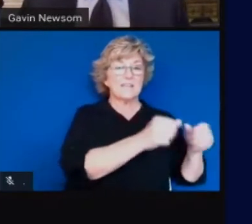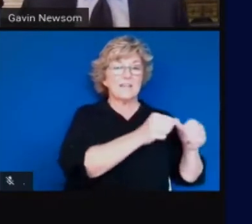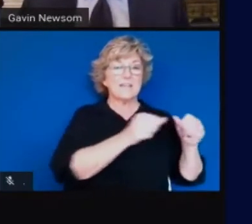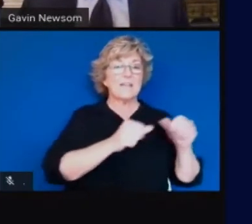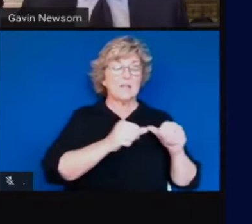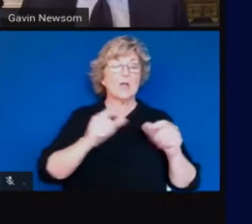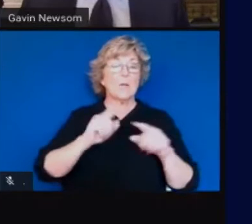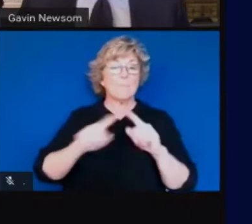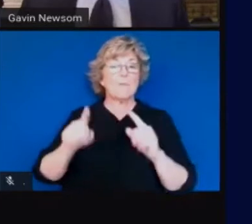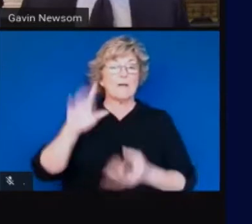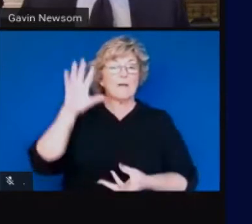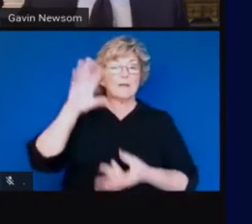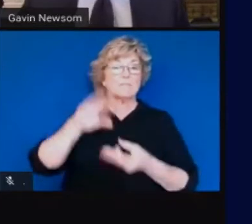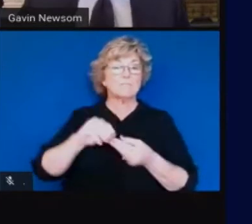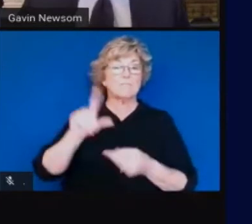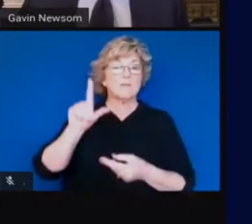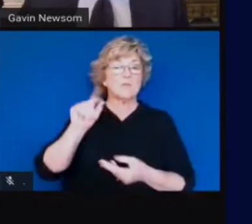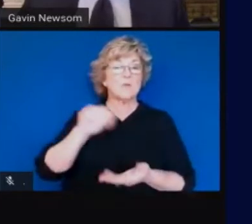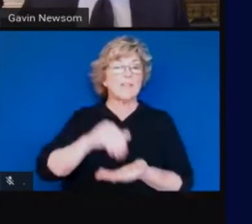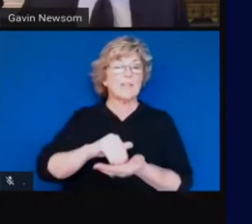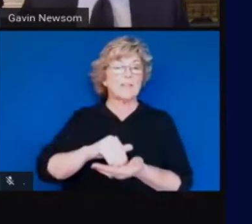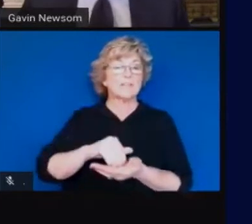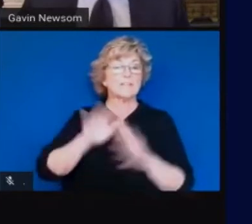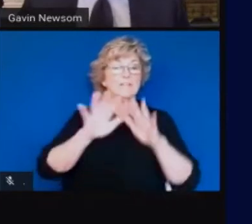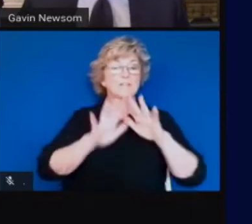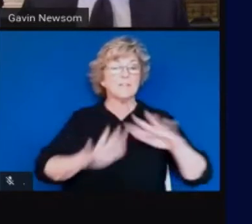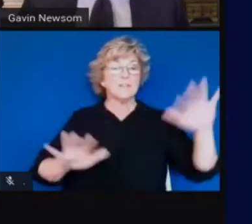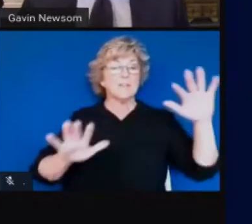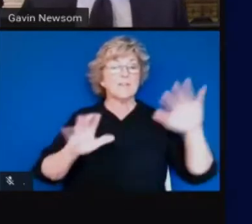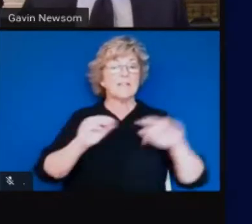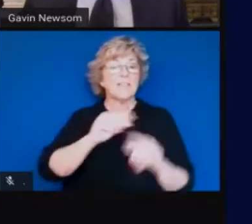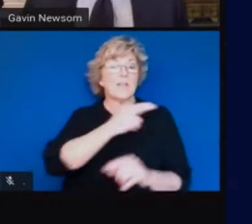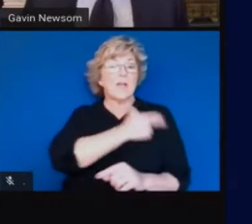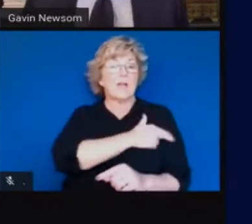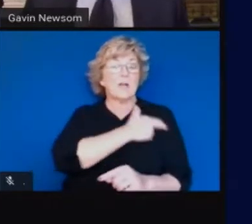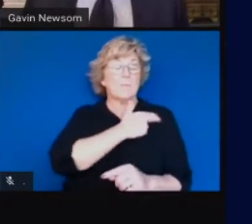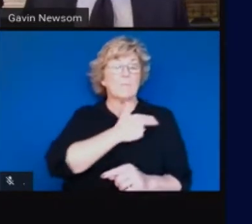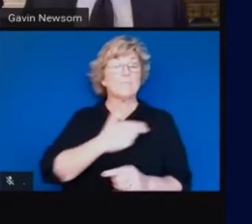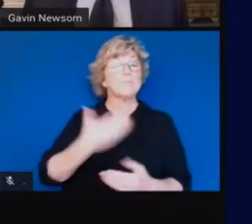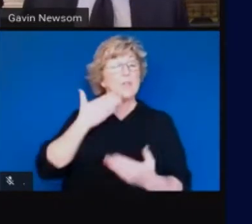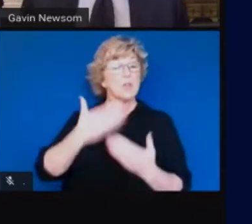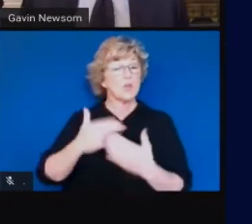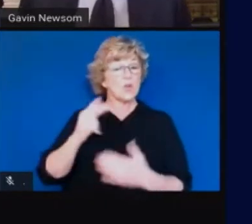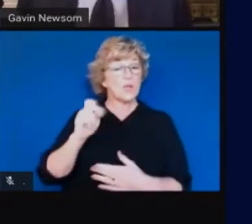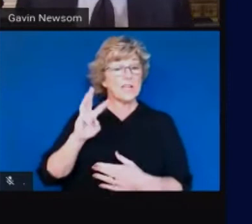hospital system. Good news on Moderna. As of